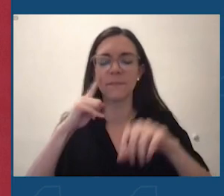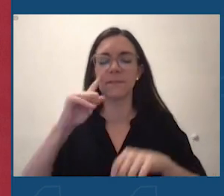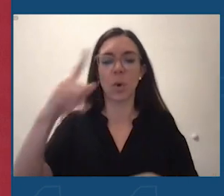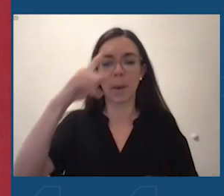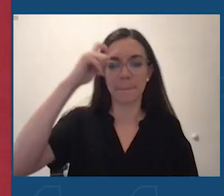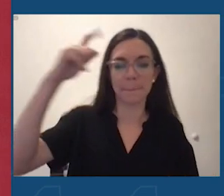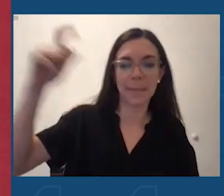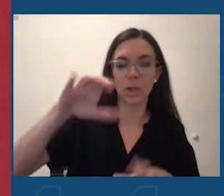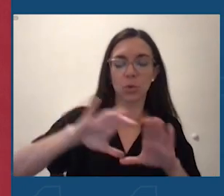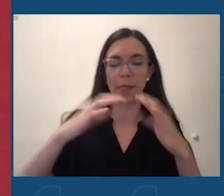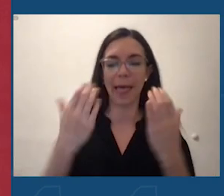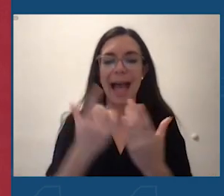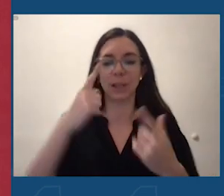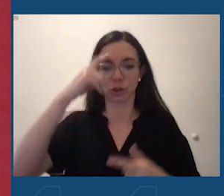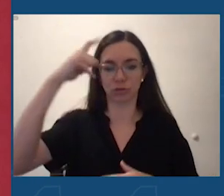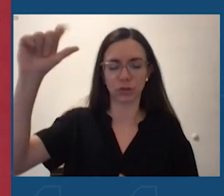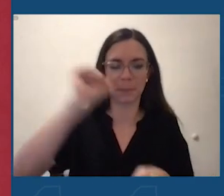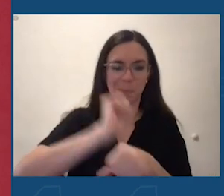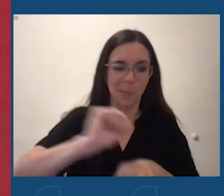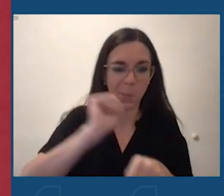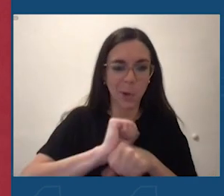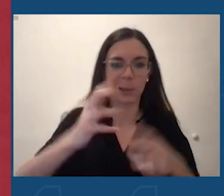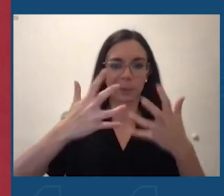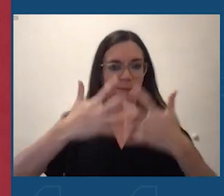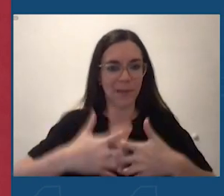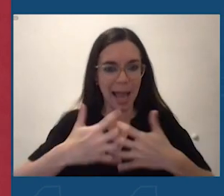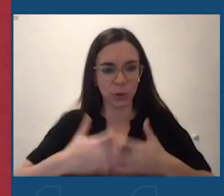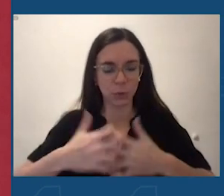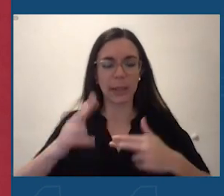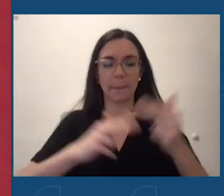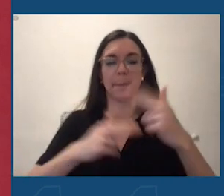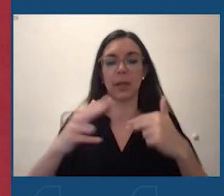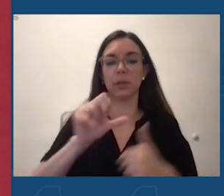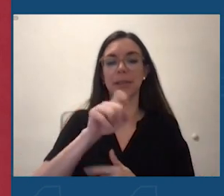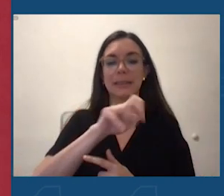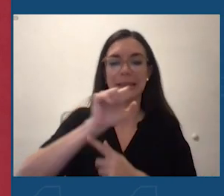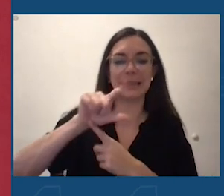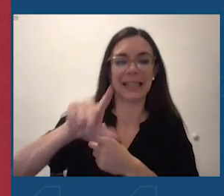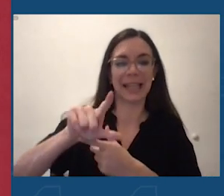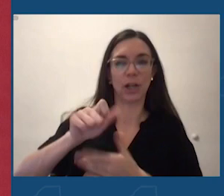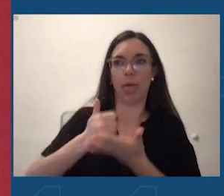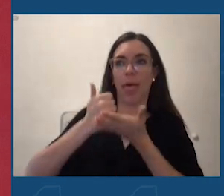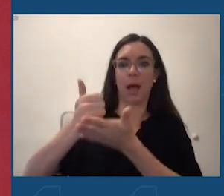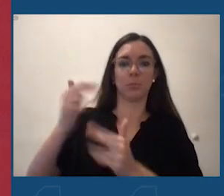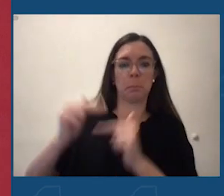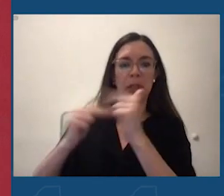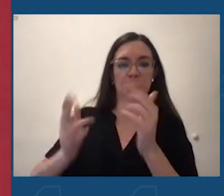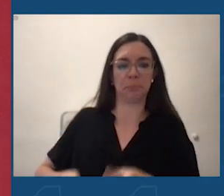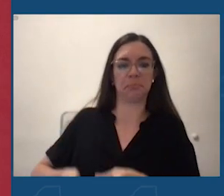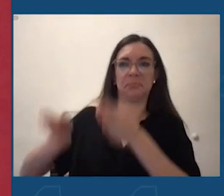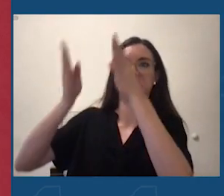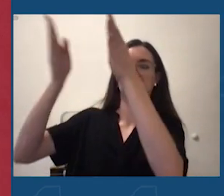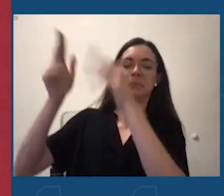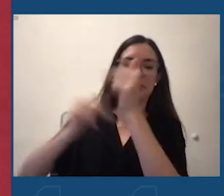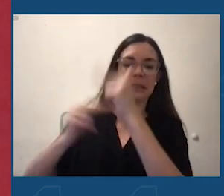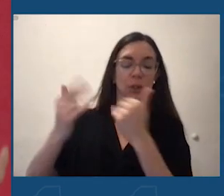your hands, building the steel that graces our skyscrapers today. So I, as a child, had a connection to this community because